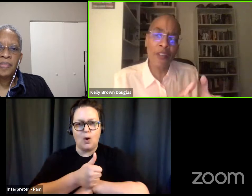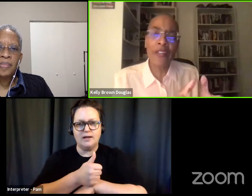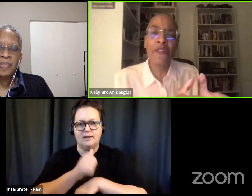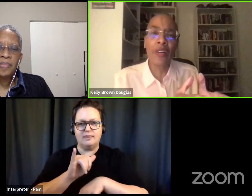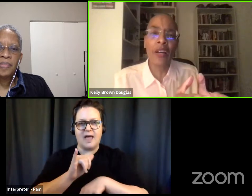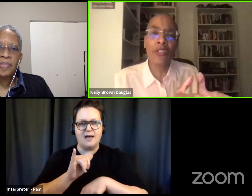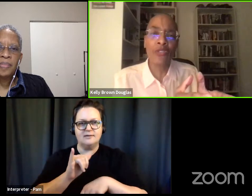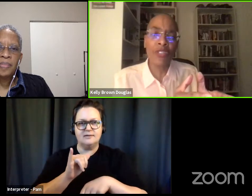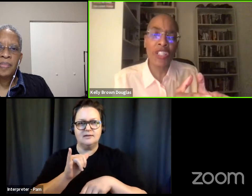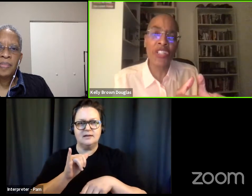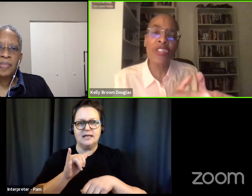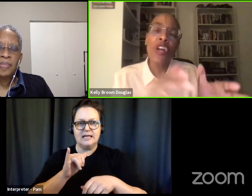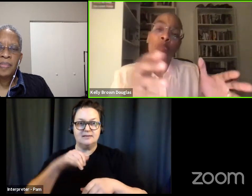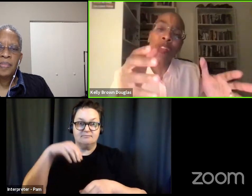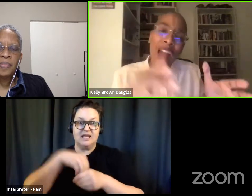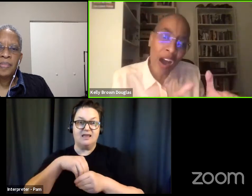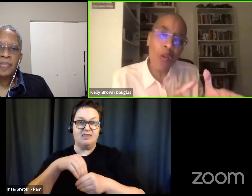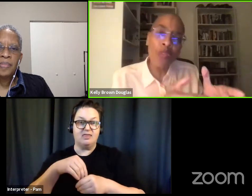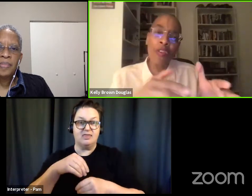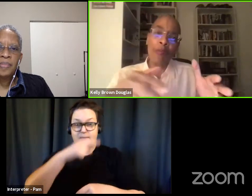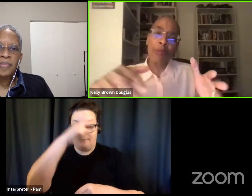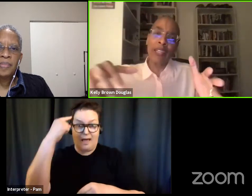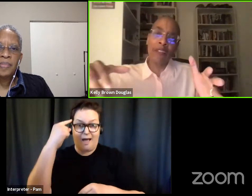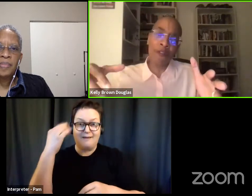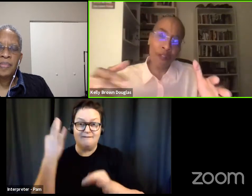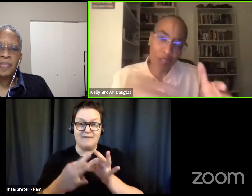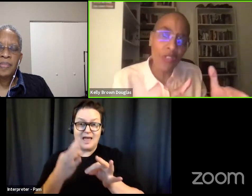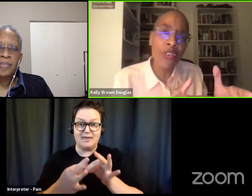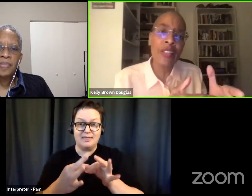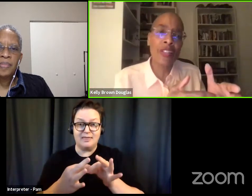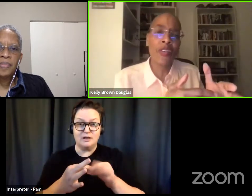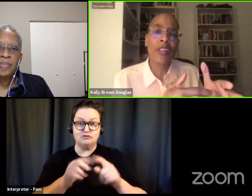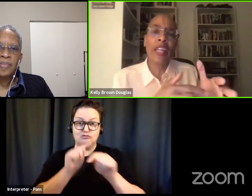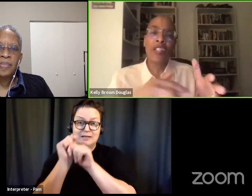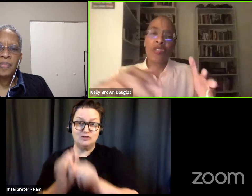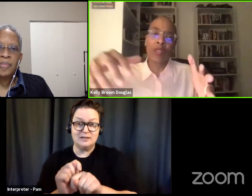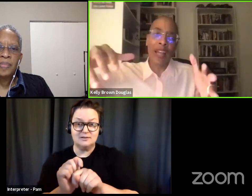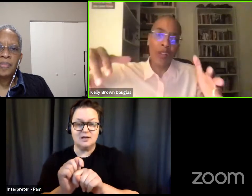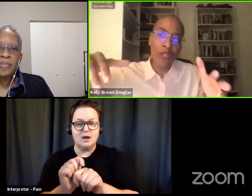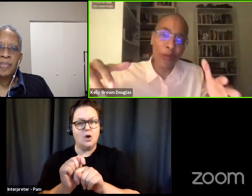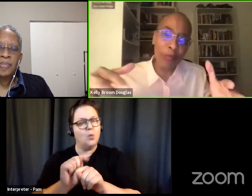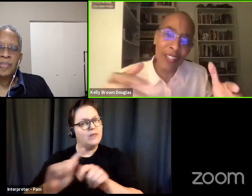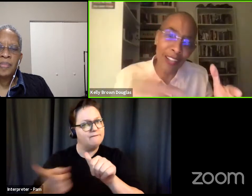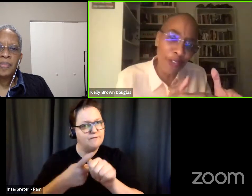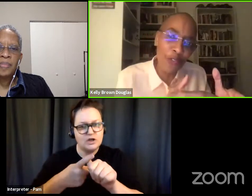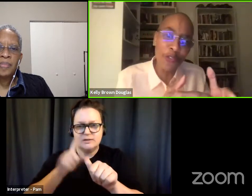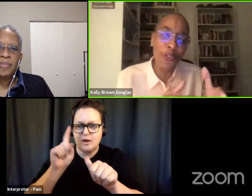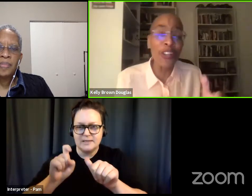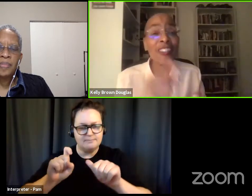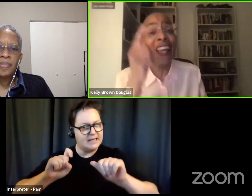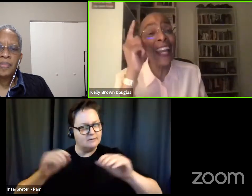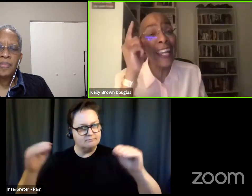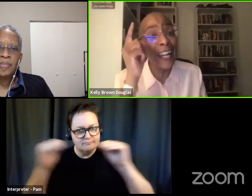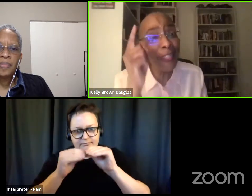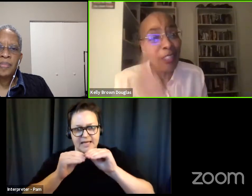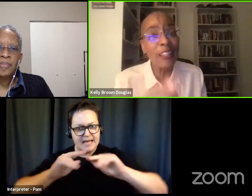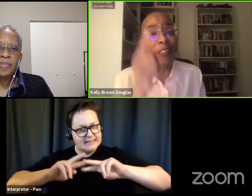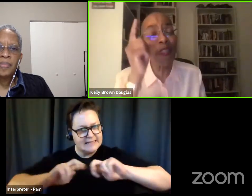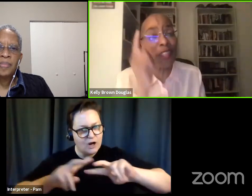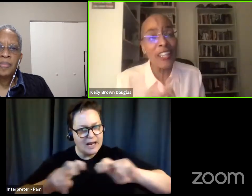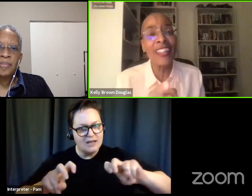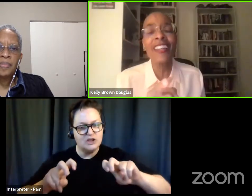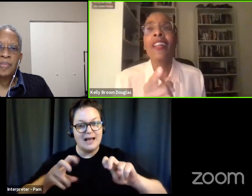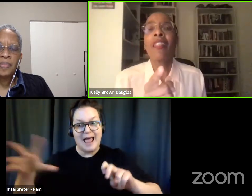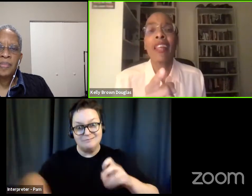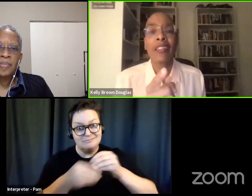Black faith tradition without there being further interrogation, without there being other stories. And I think